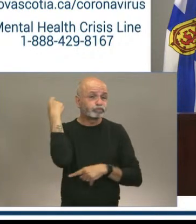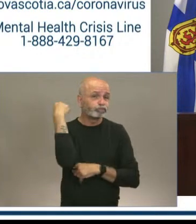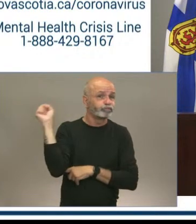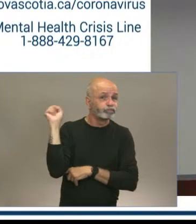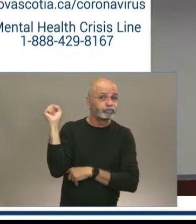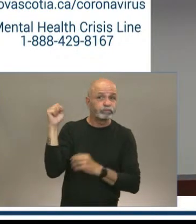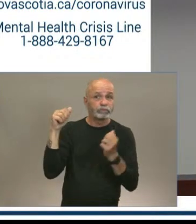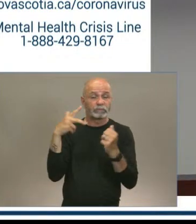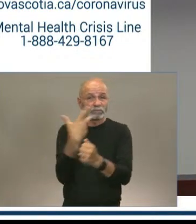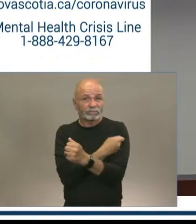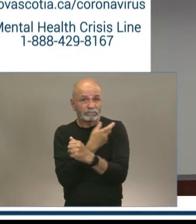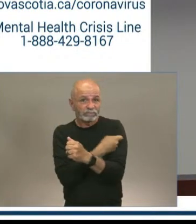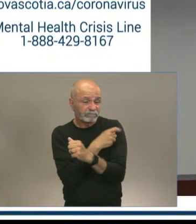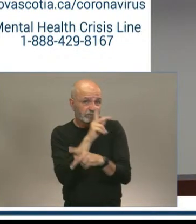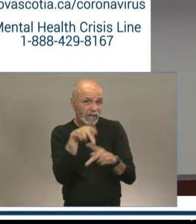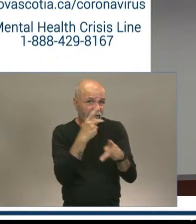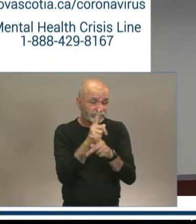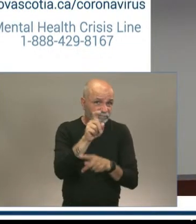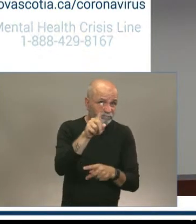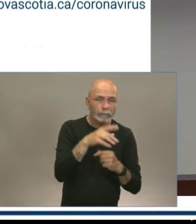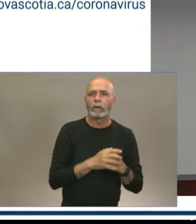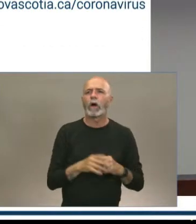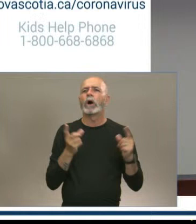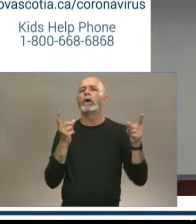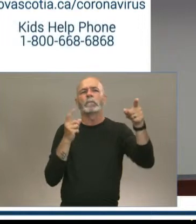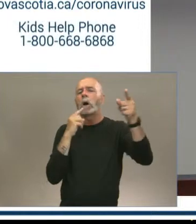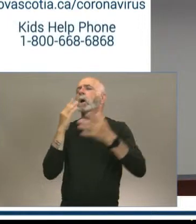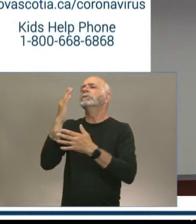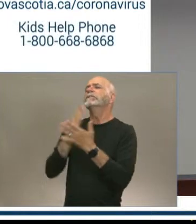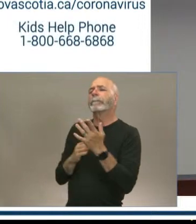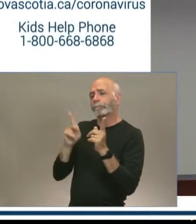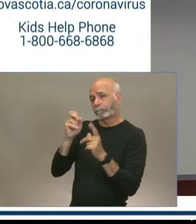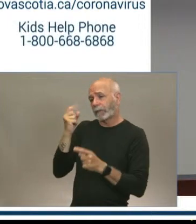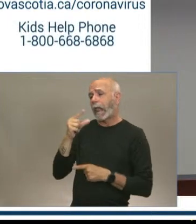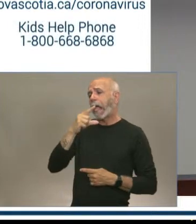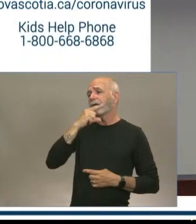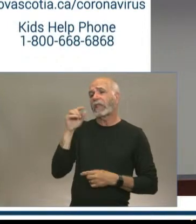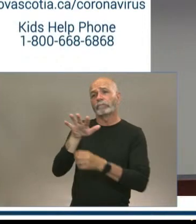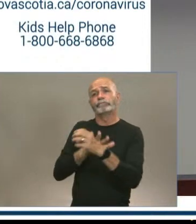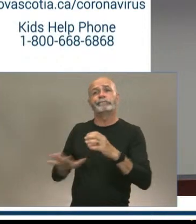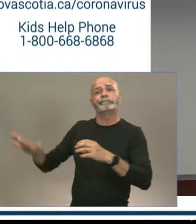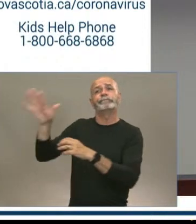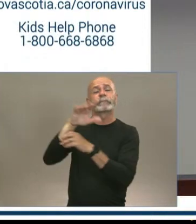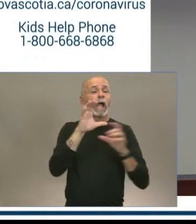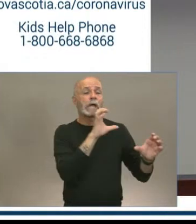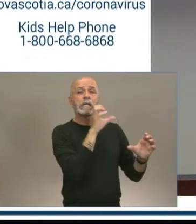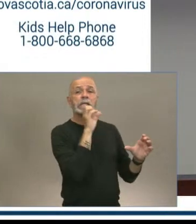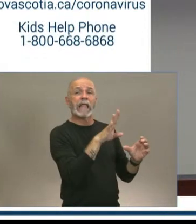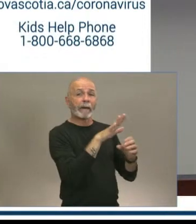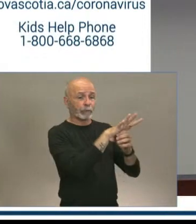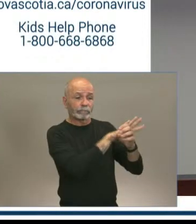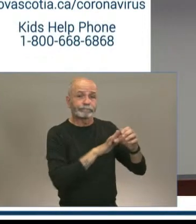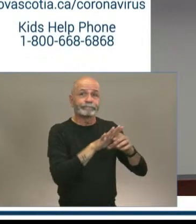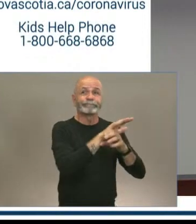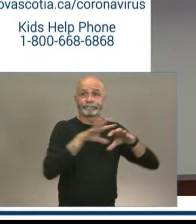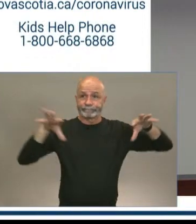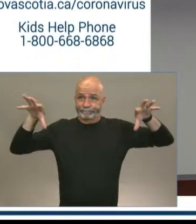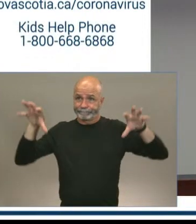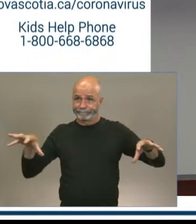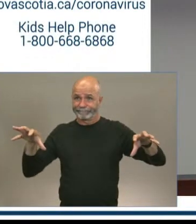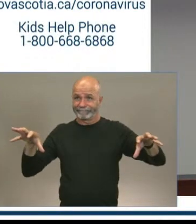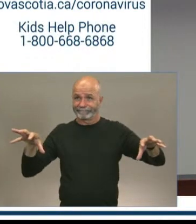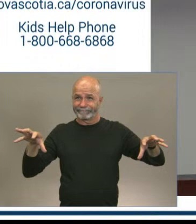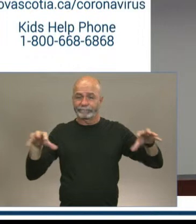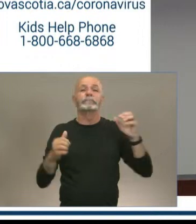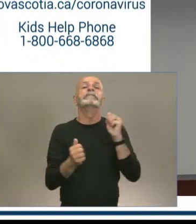them, certainly the group, certainly in the Halifax area, and in the Cape Breton cluster, the smaller numbers there. Some of them have been children who under